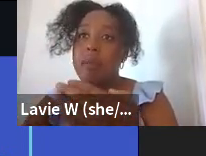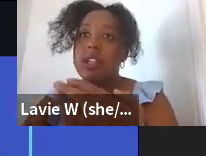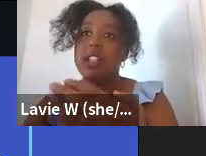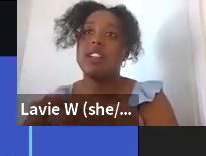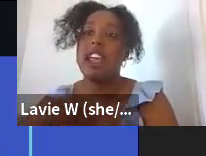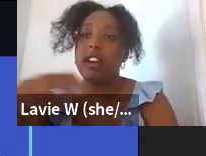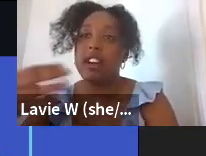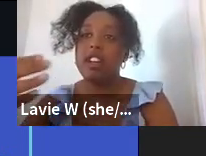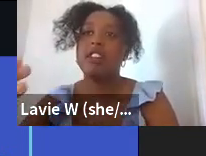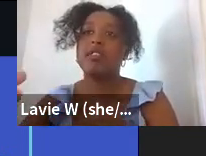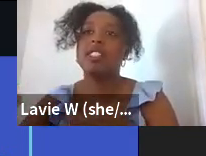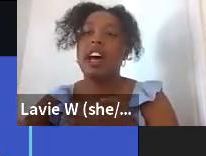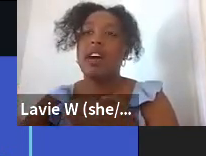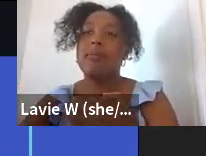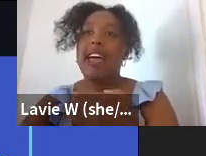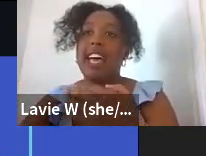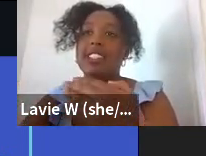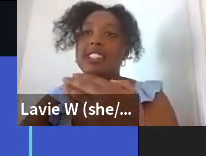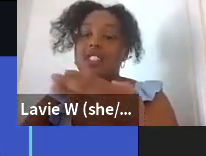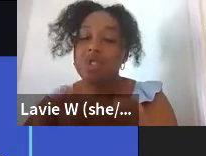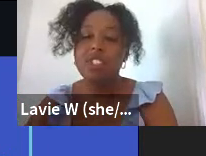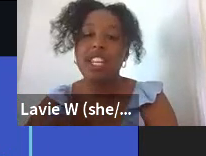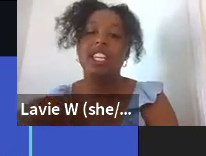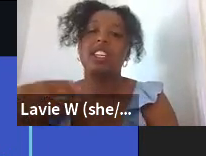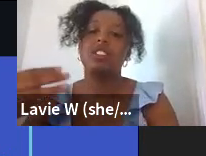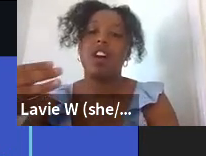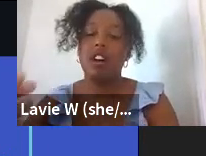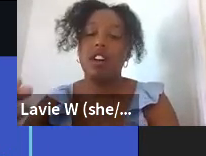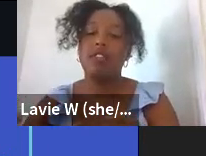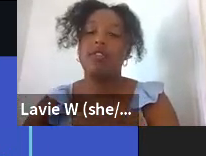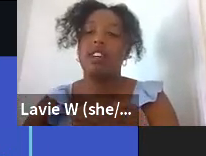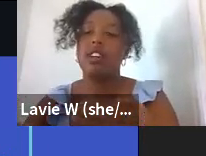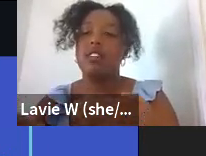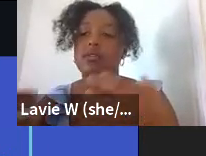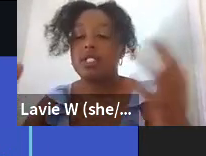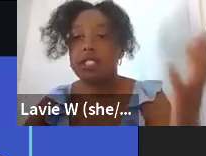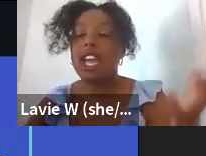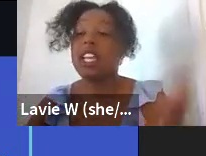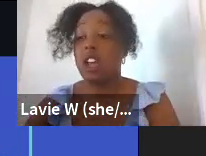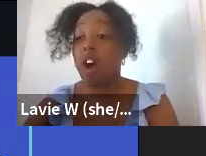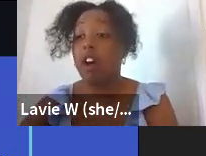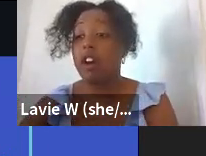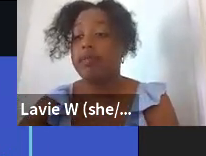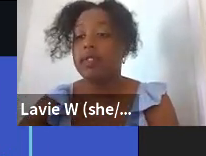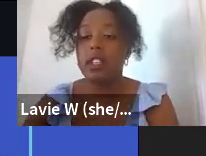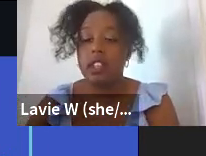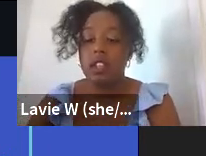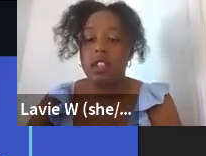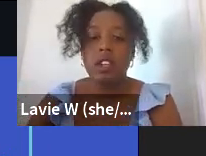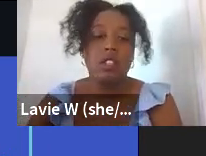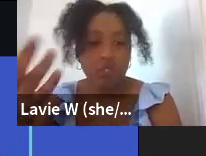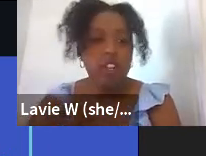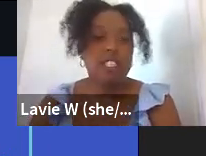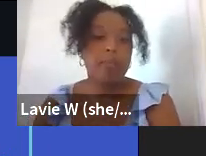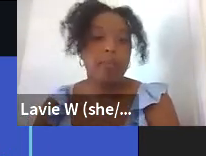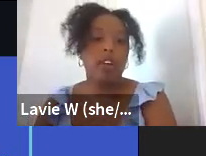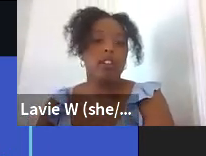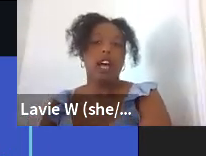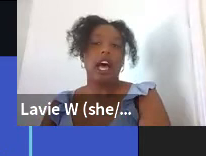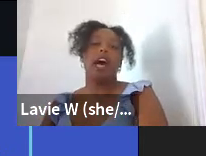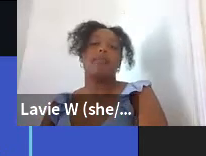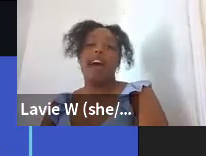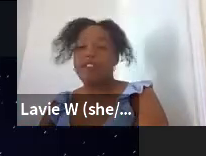what the dominant narratives and understandings of society are. So for